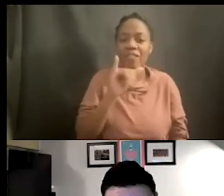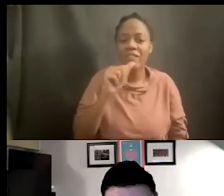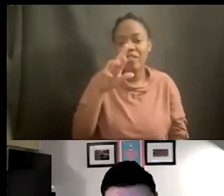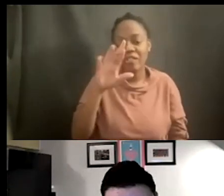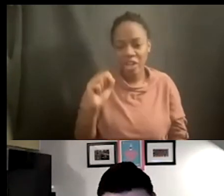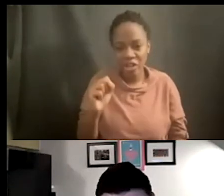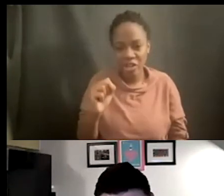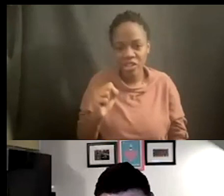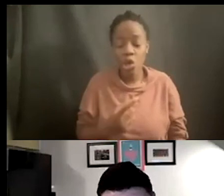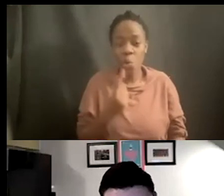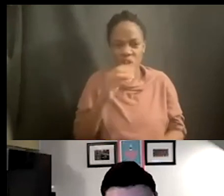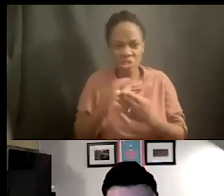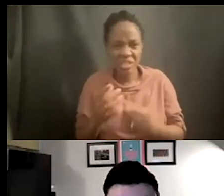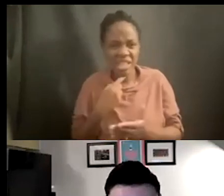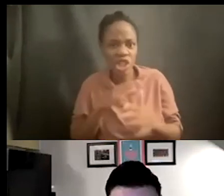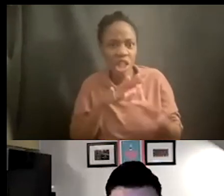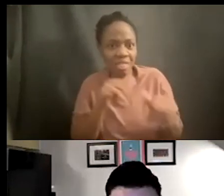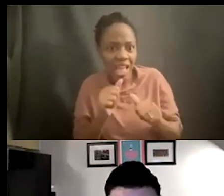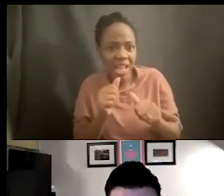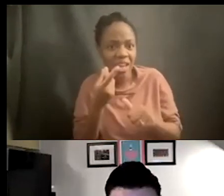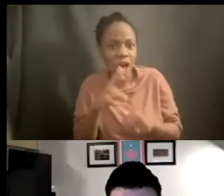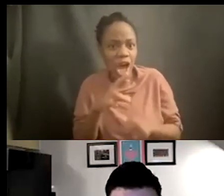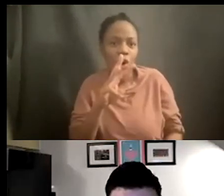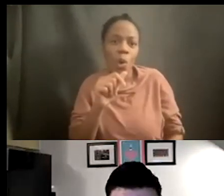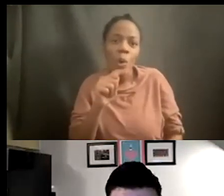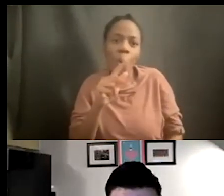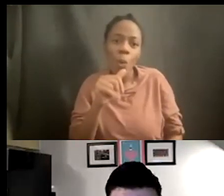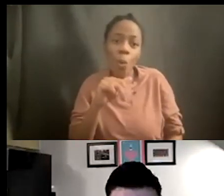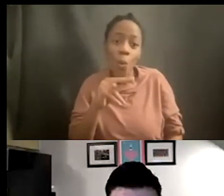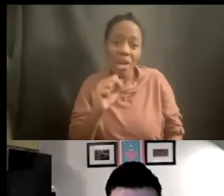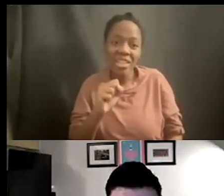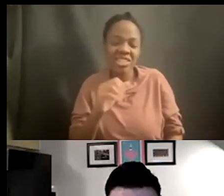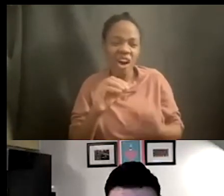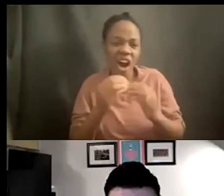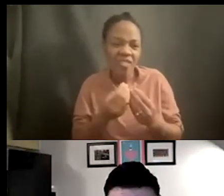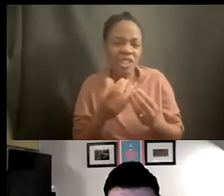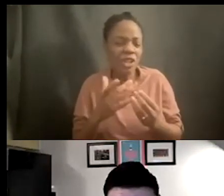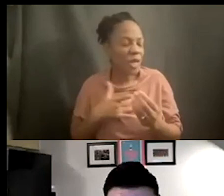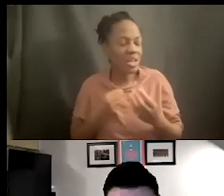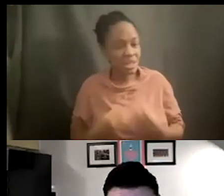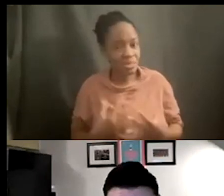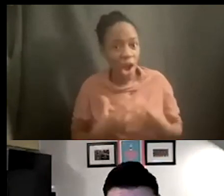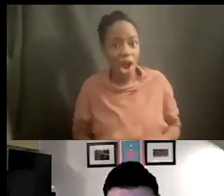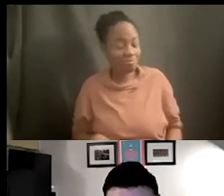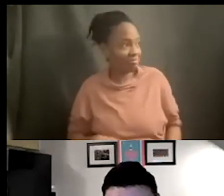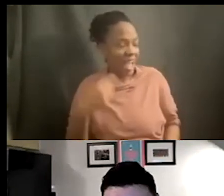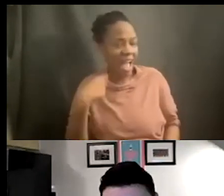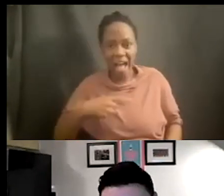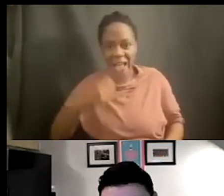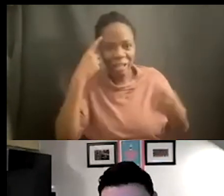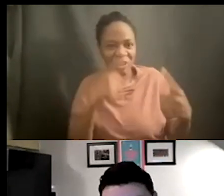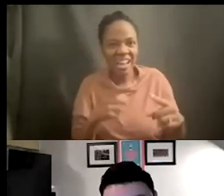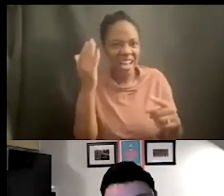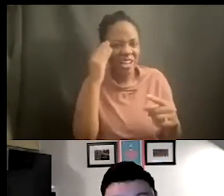you feel inspired. I do too, even though it's only virtual spaces. I have the same experience when I have the